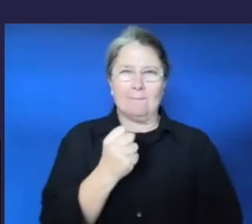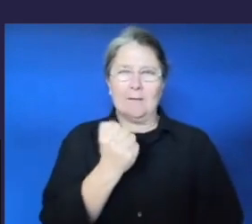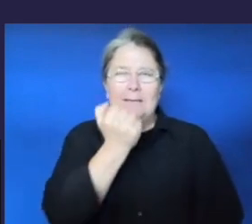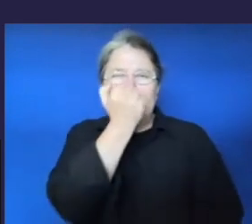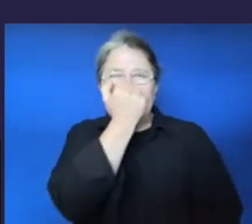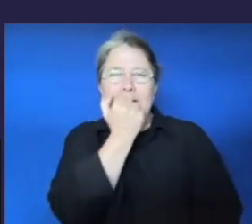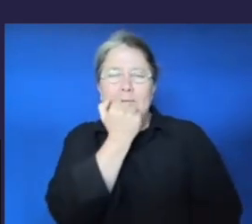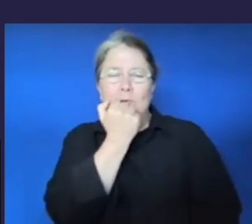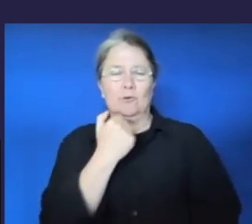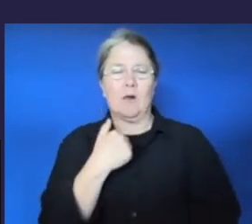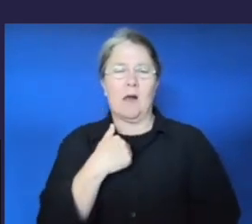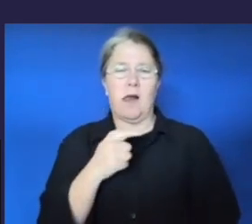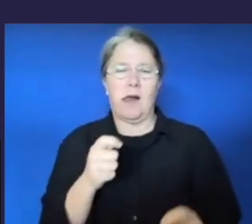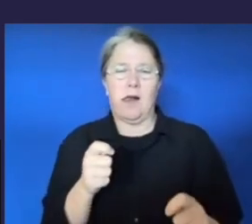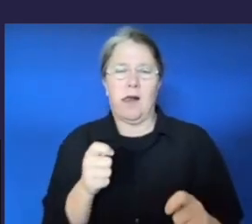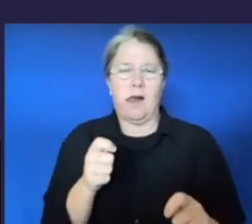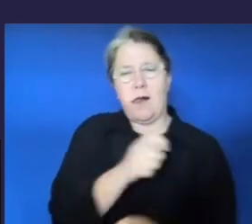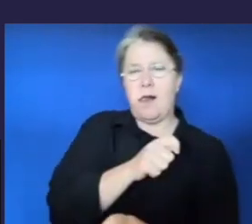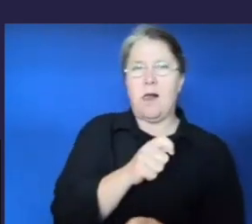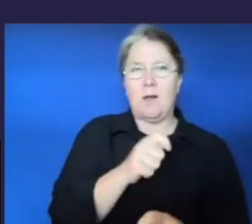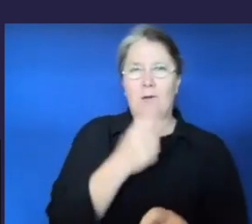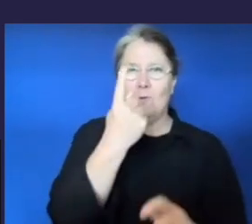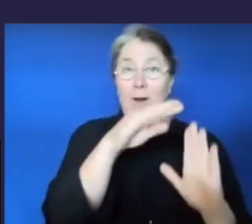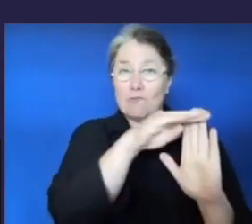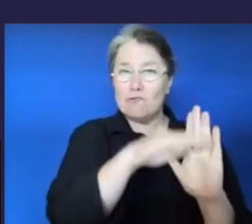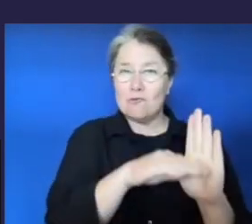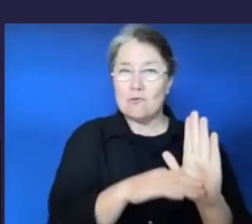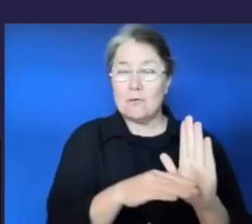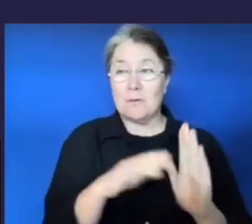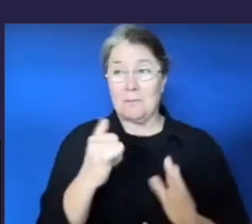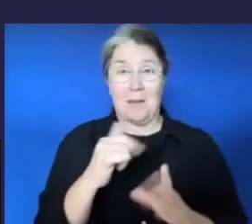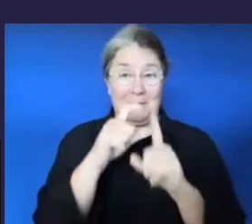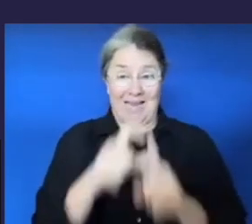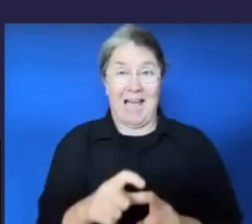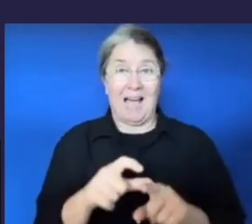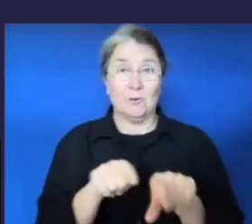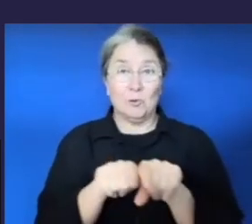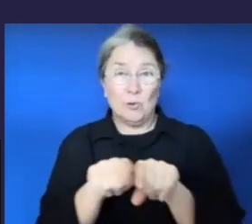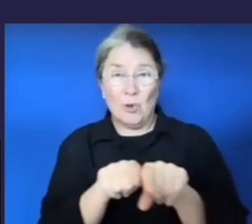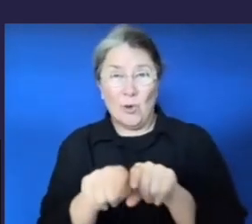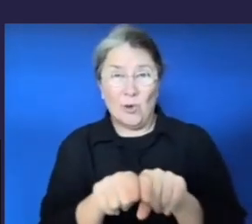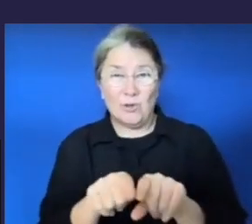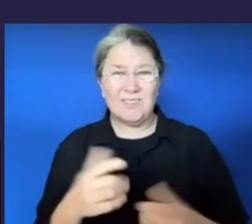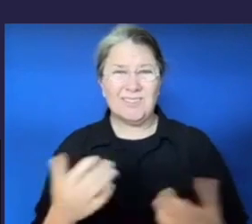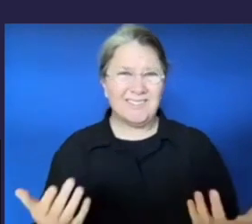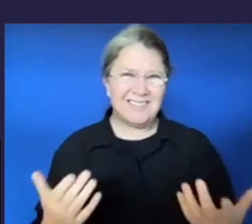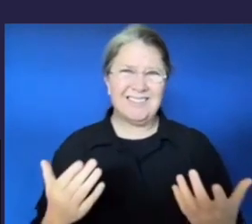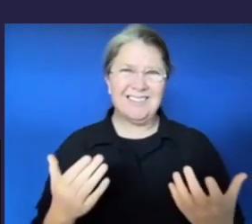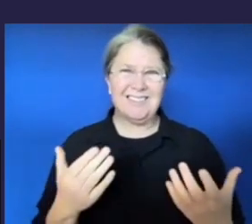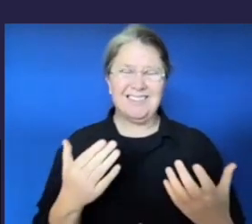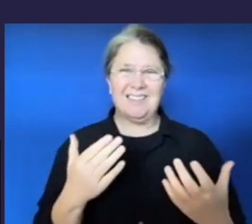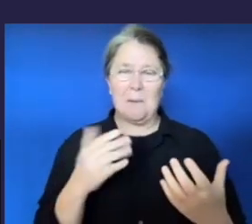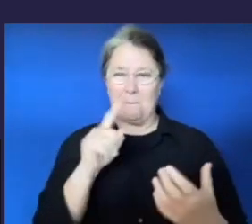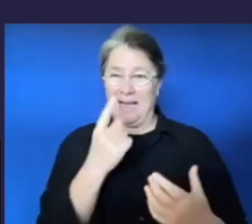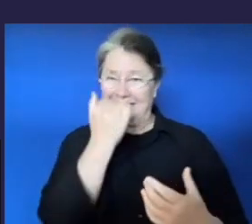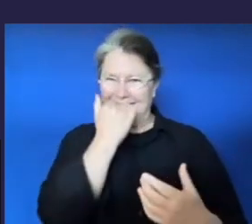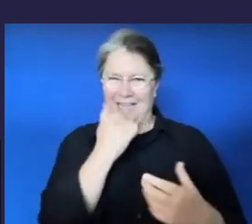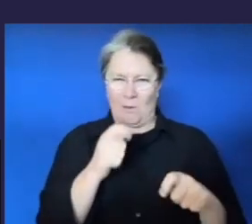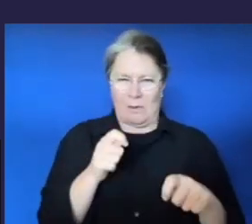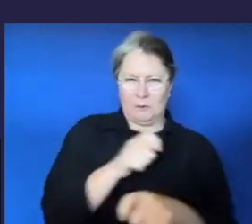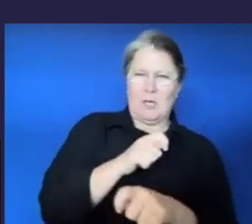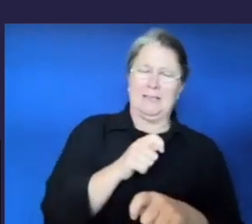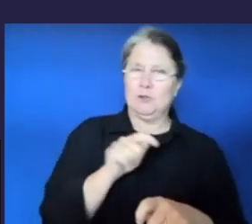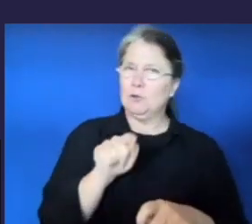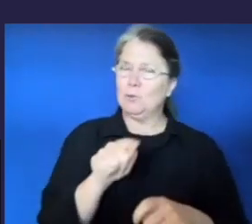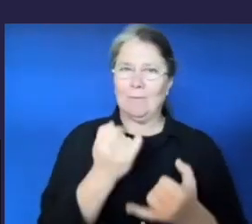a usual rule. It may be hard enough to learn the usual rule, never mind a subtle twist. Difficulties with these kind